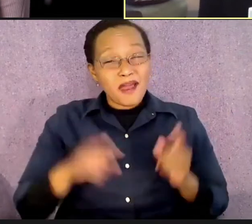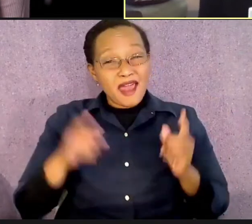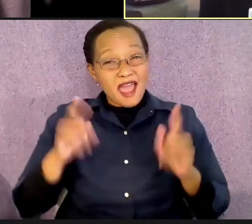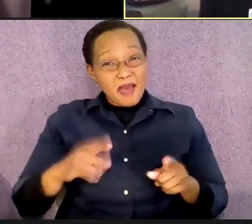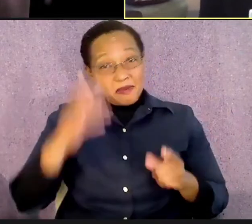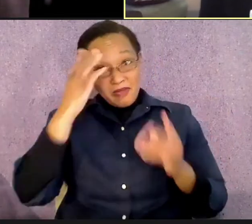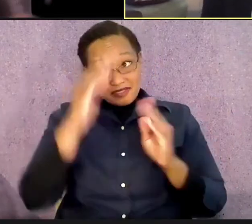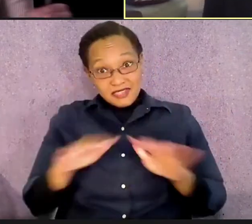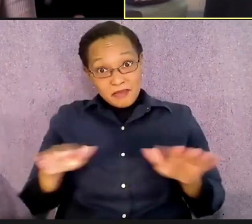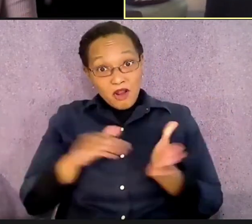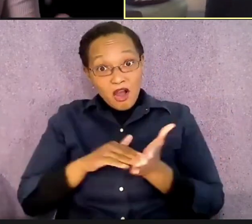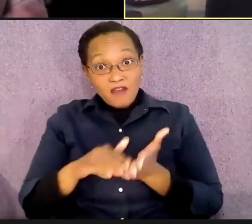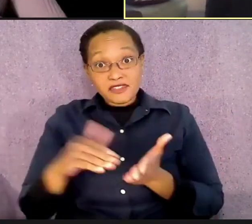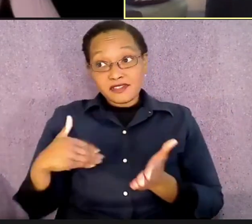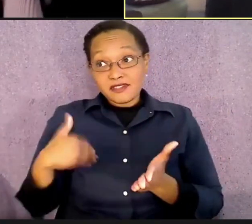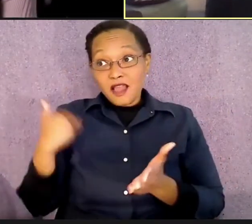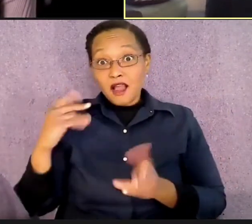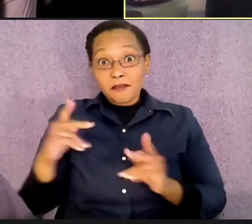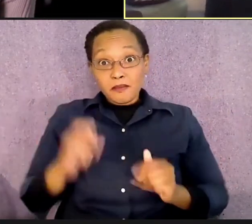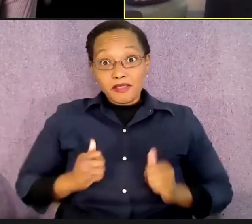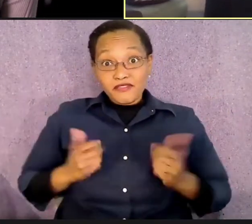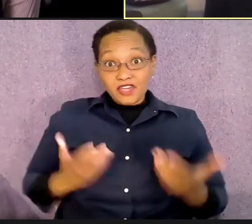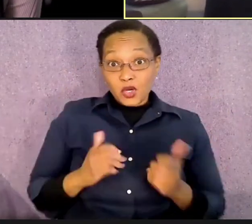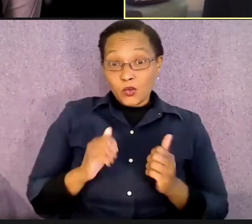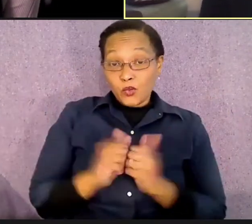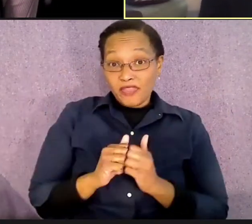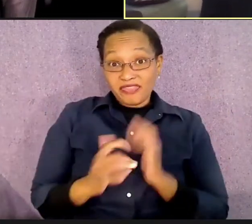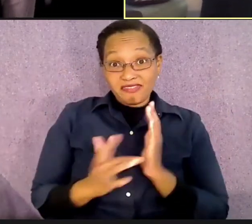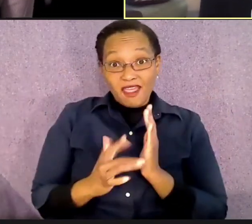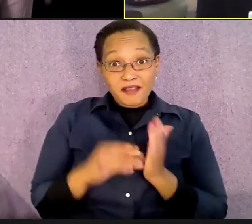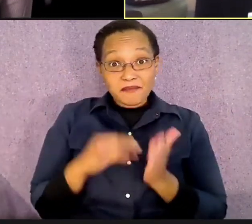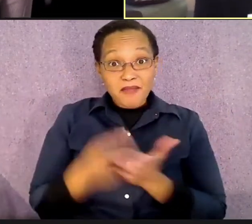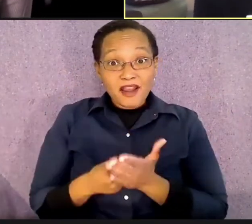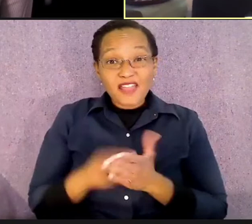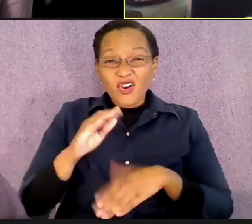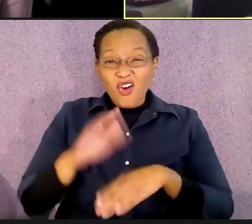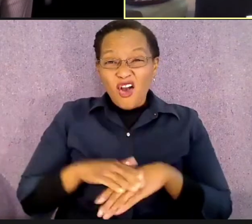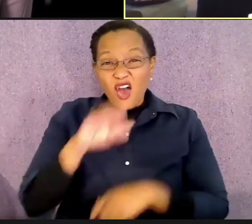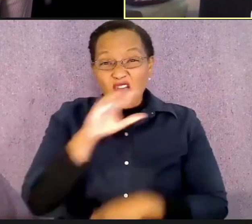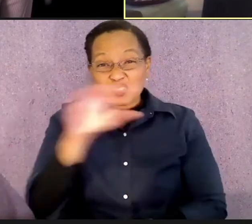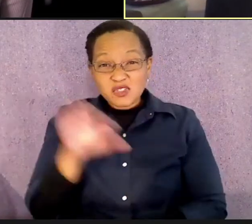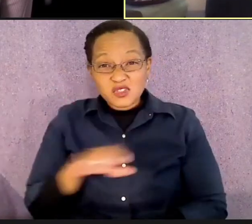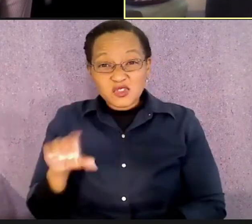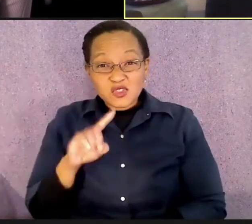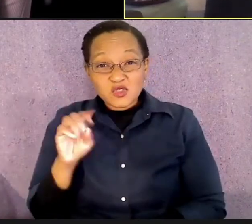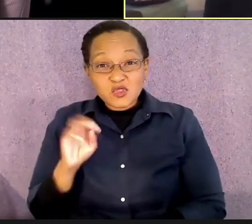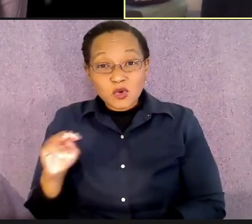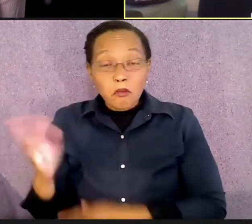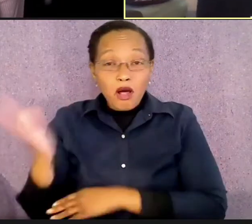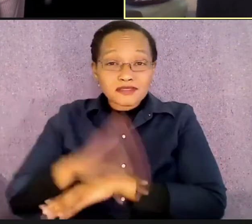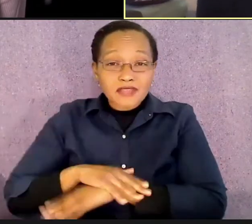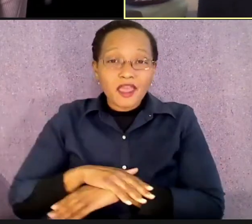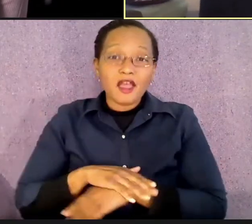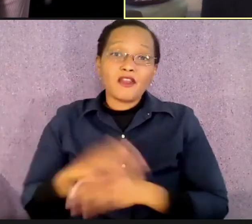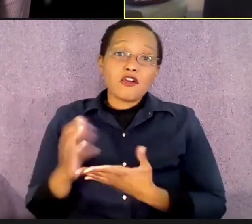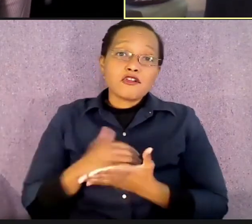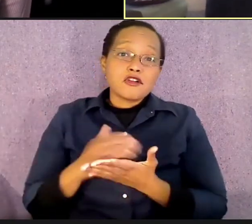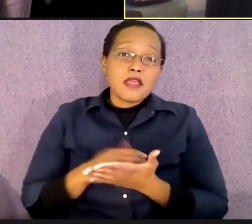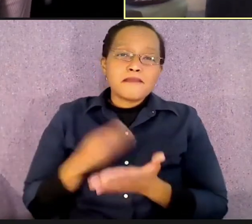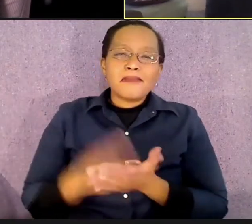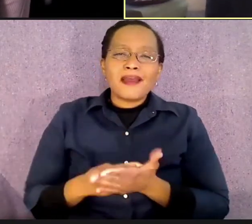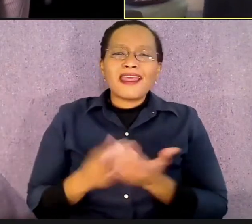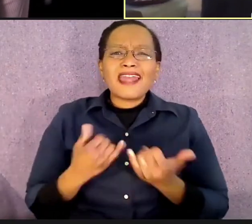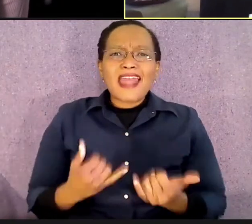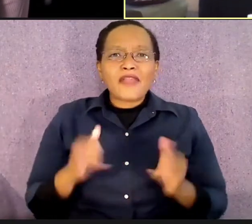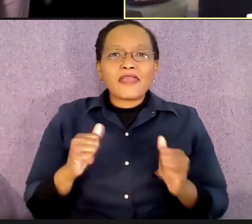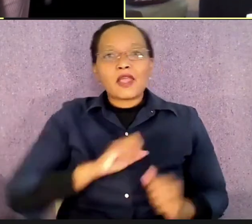who are living here with that tech money, now that they're on Zoom all day, are realizing they can go back, they can go home, or they can Yeah. move to Wyoming and do the work with a strong